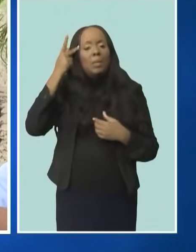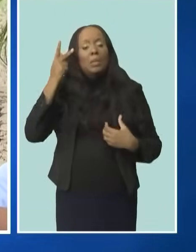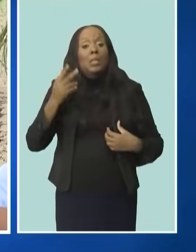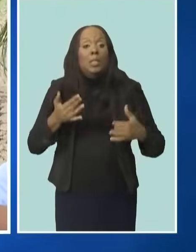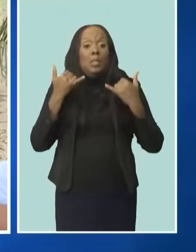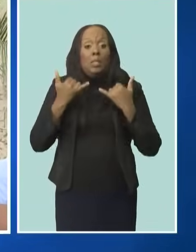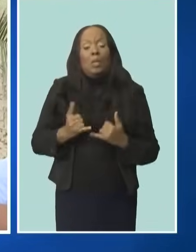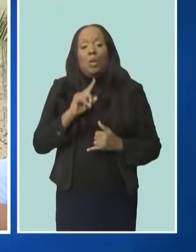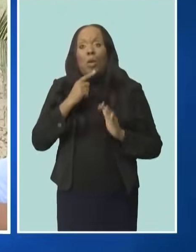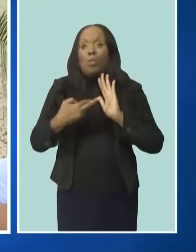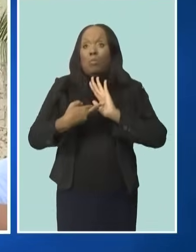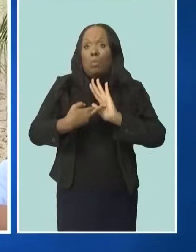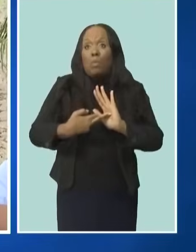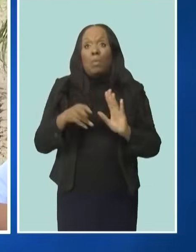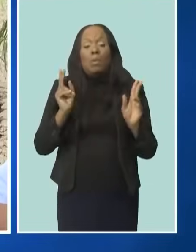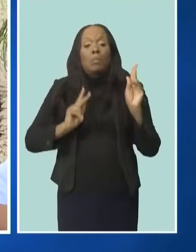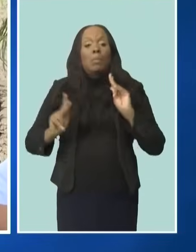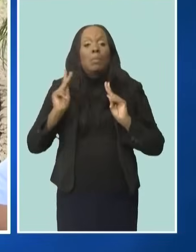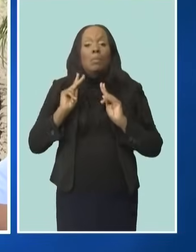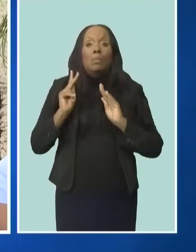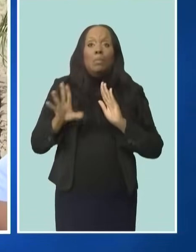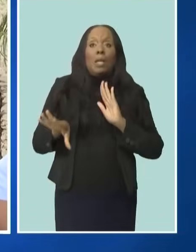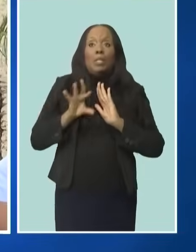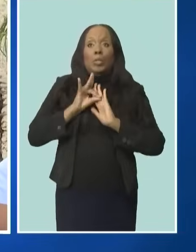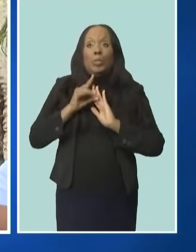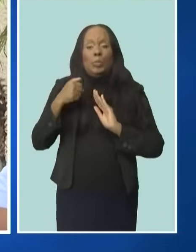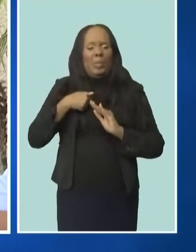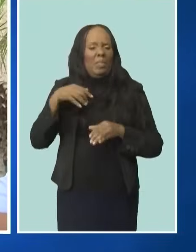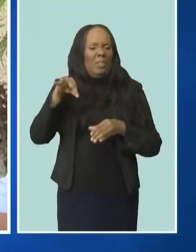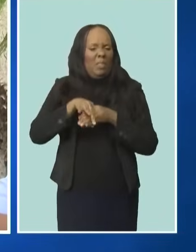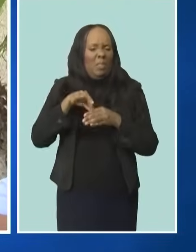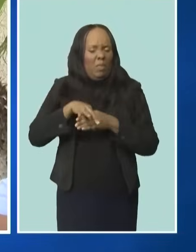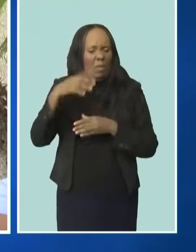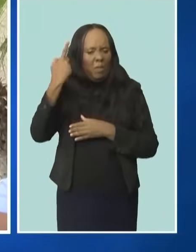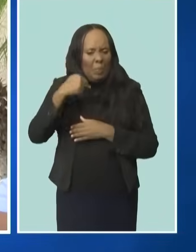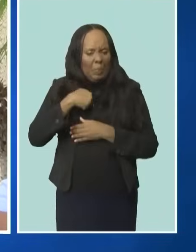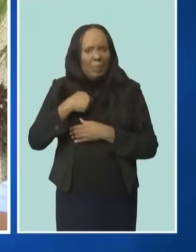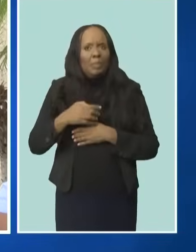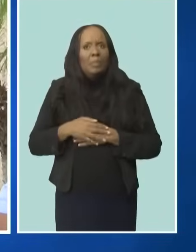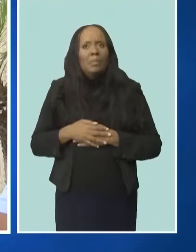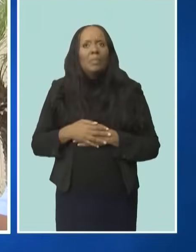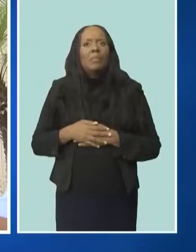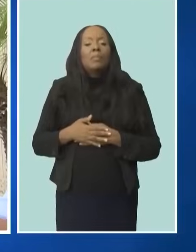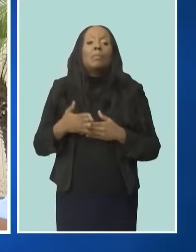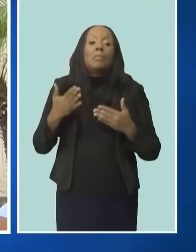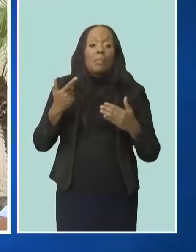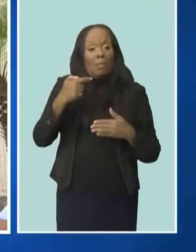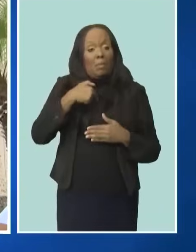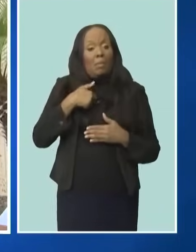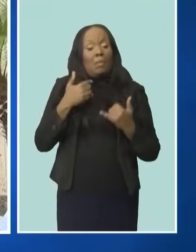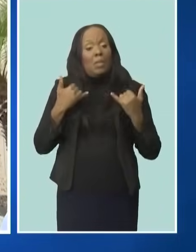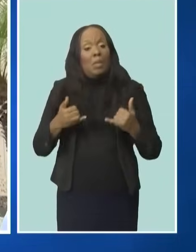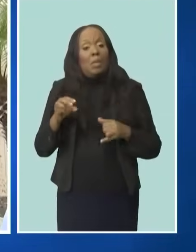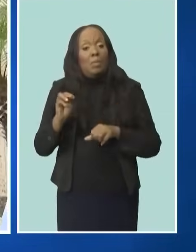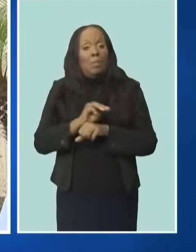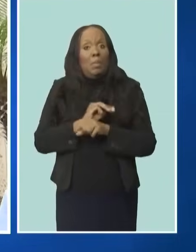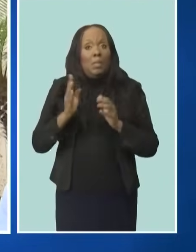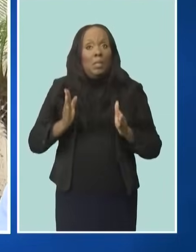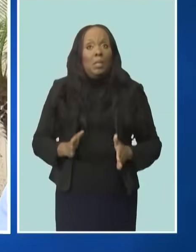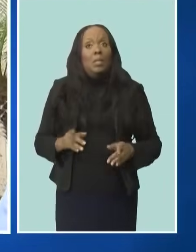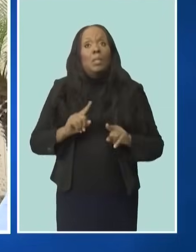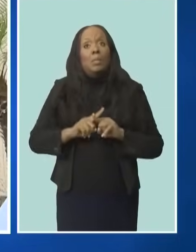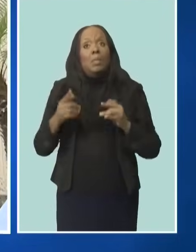to represent the people who have elected me in Parliament. Yes, of course, I have a ministerial portfolio, but for me to